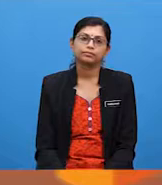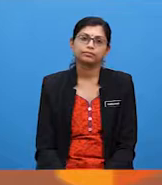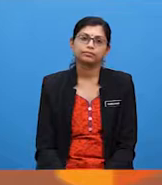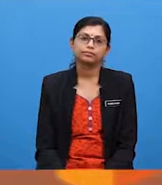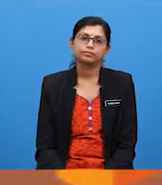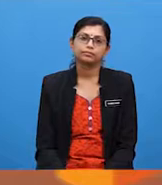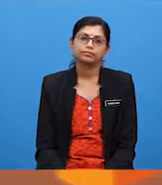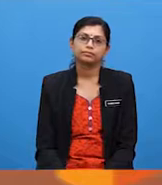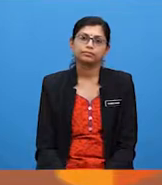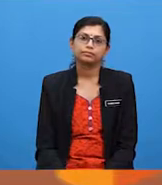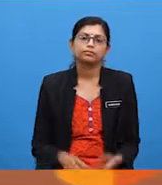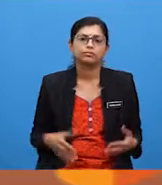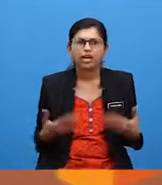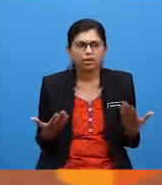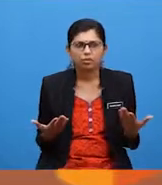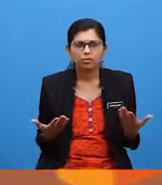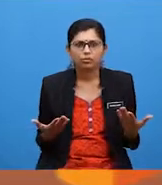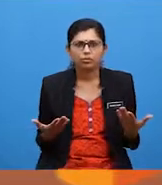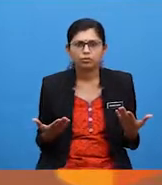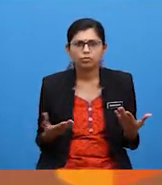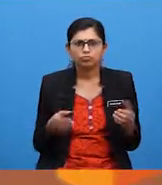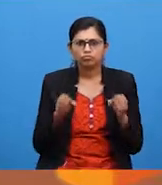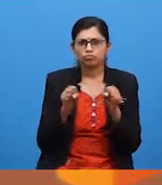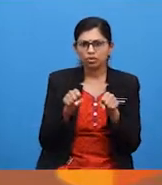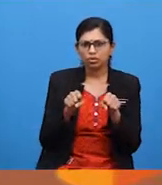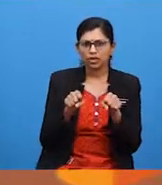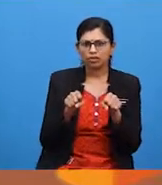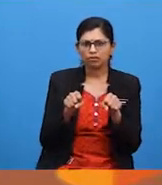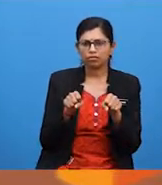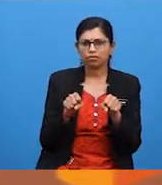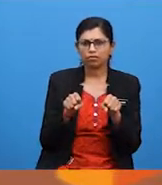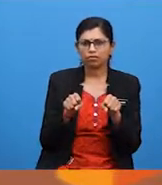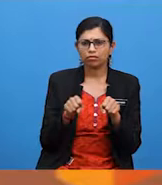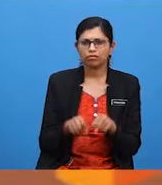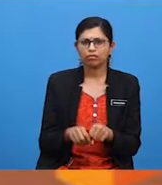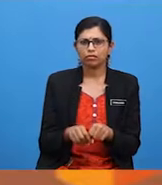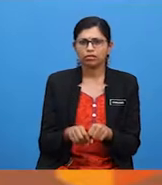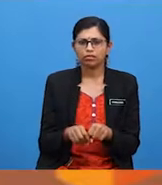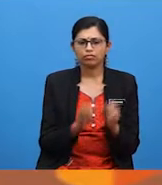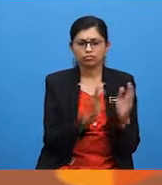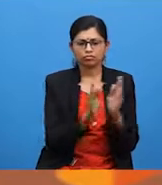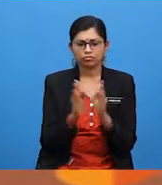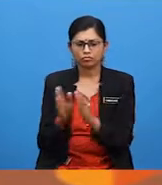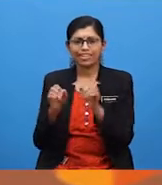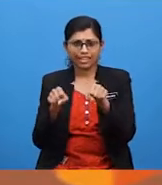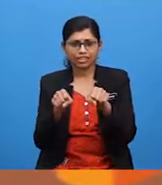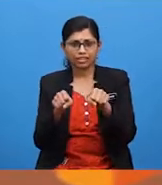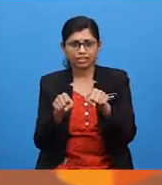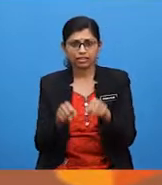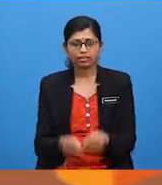So, how did you do? Did you manage to get the expressions into their respective columns?